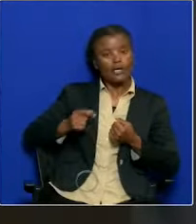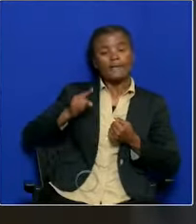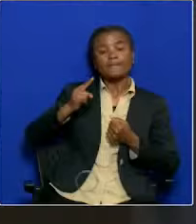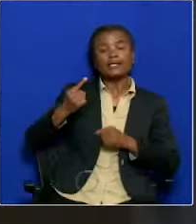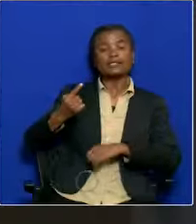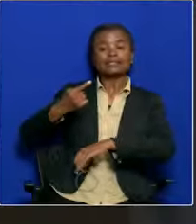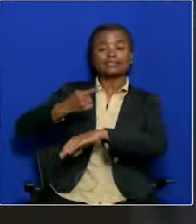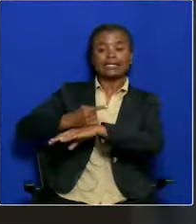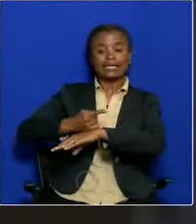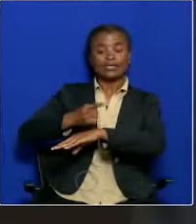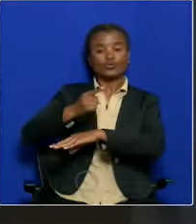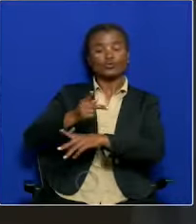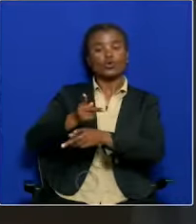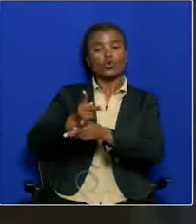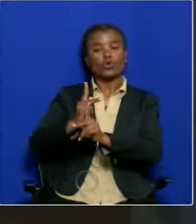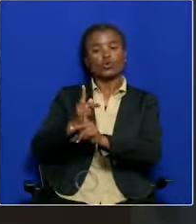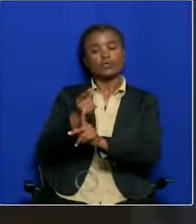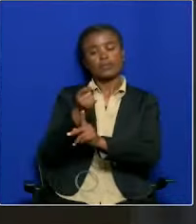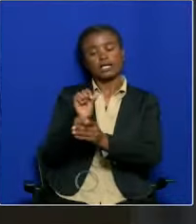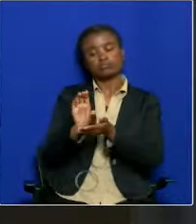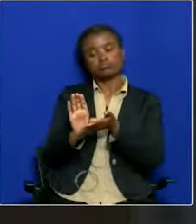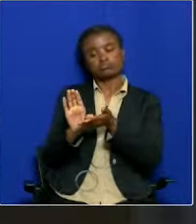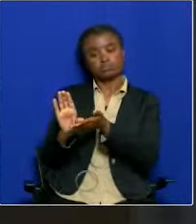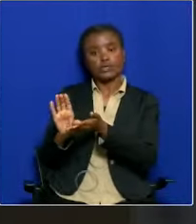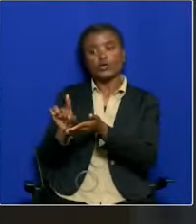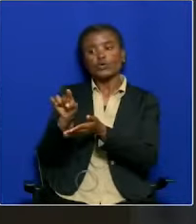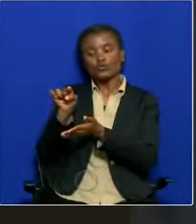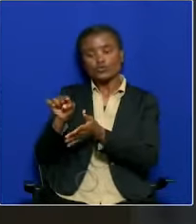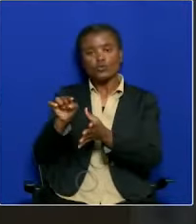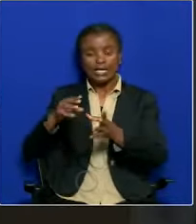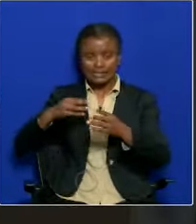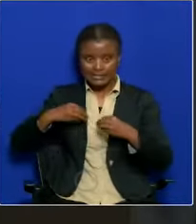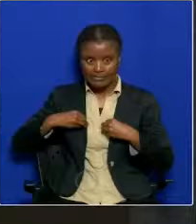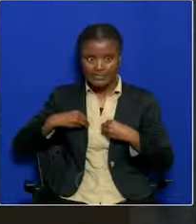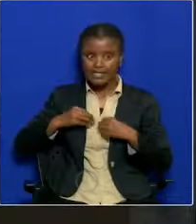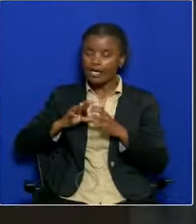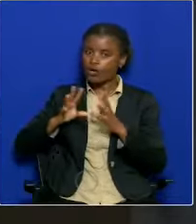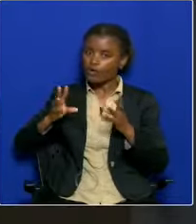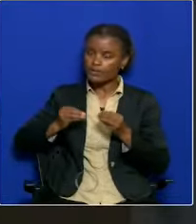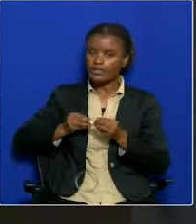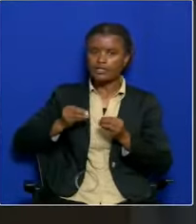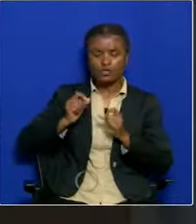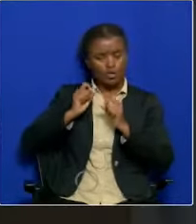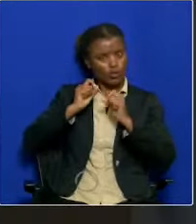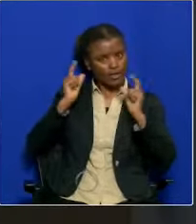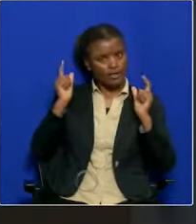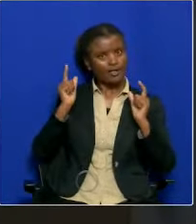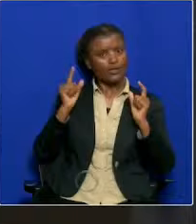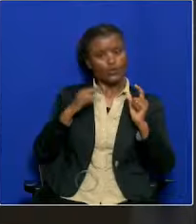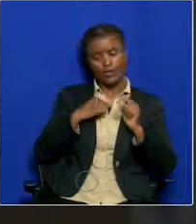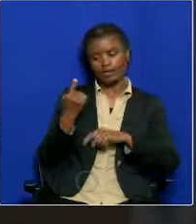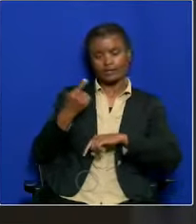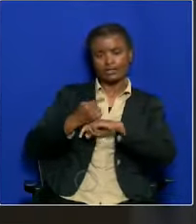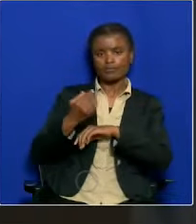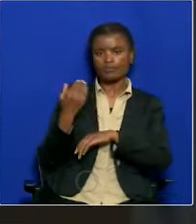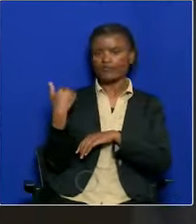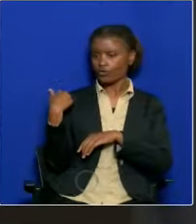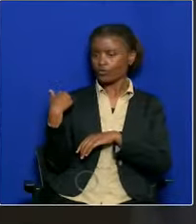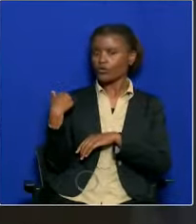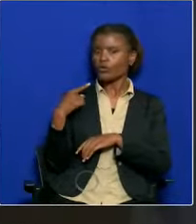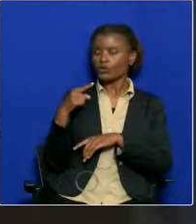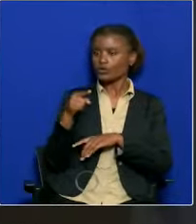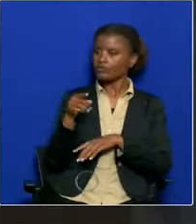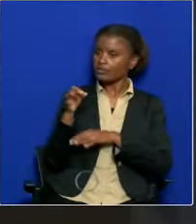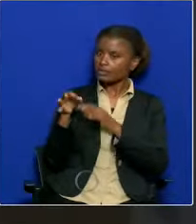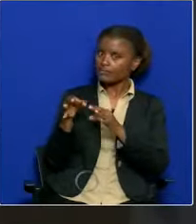from him, you are aware of all these things because you have been made aware of them the day before, or at least on the same day. That's the